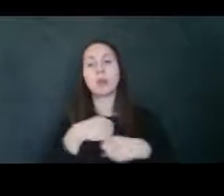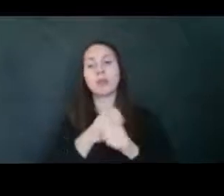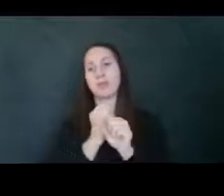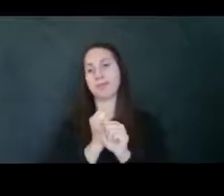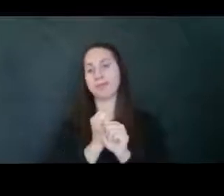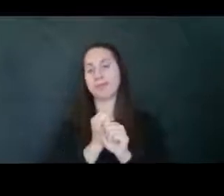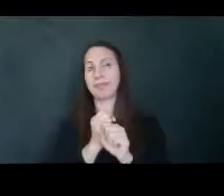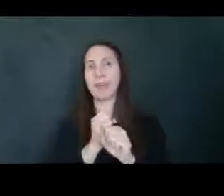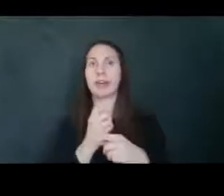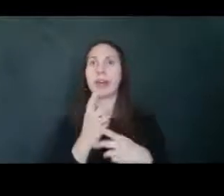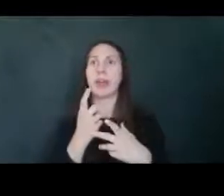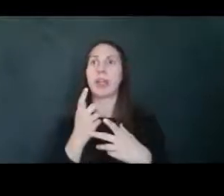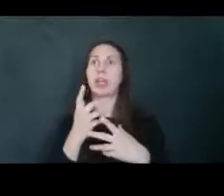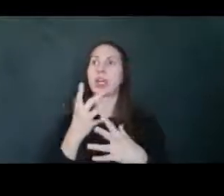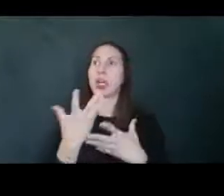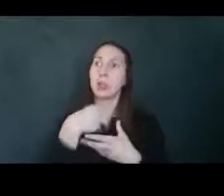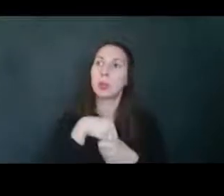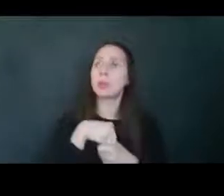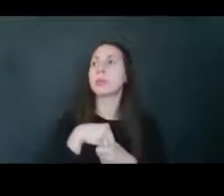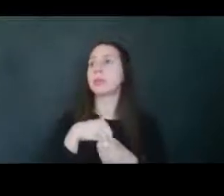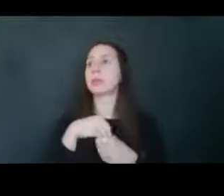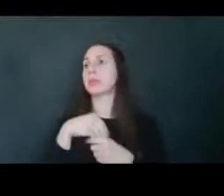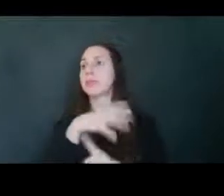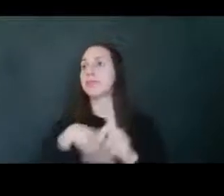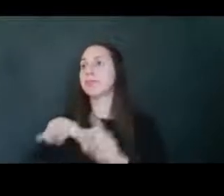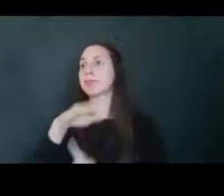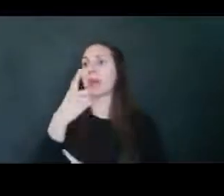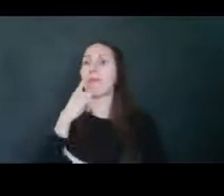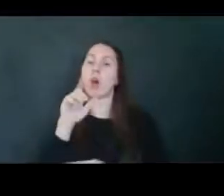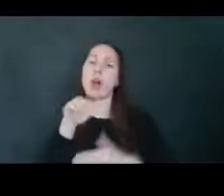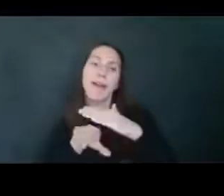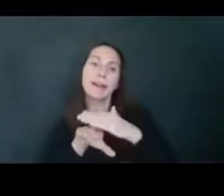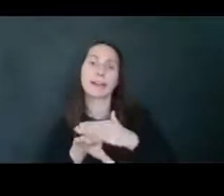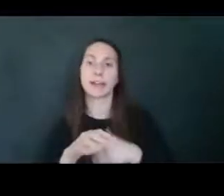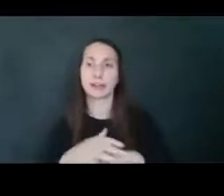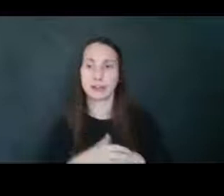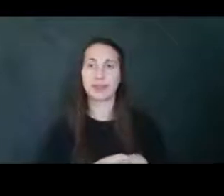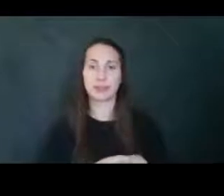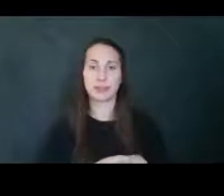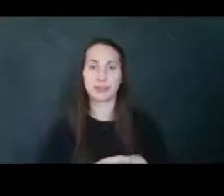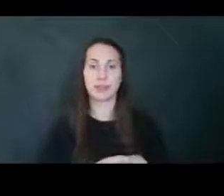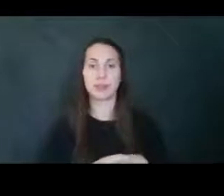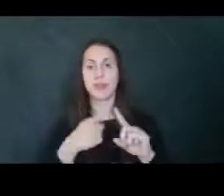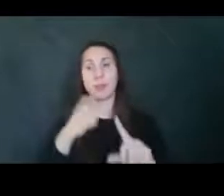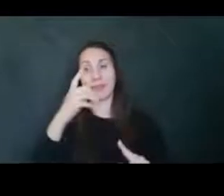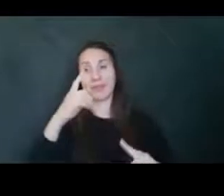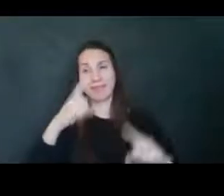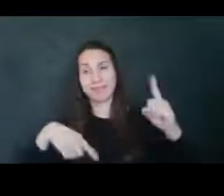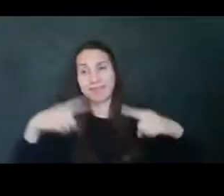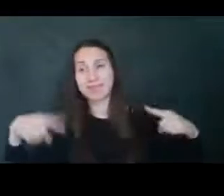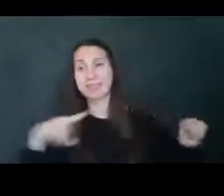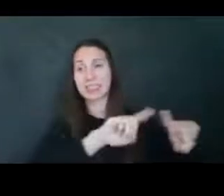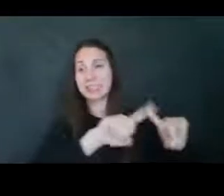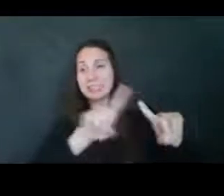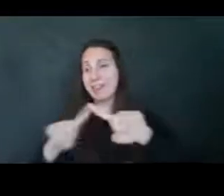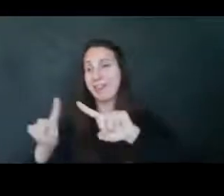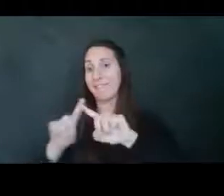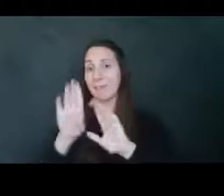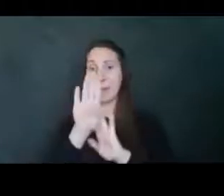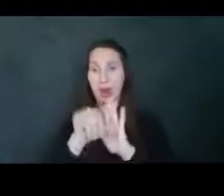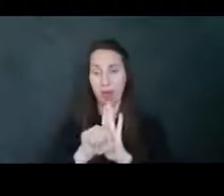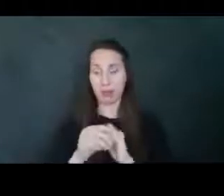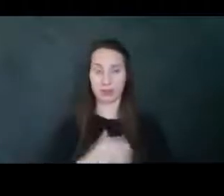different backgrounds and abilities with opportunities for growth and connection. Inclusion is built into who we are as